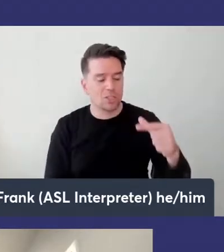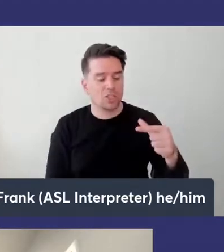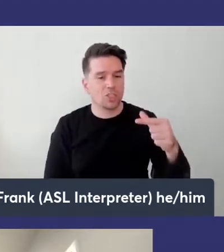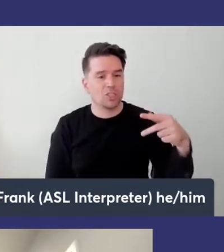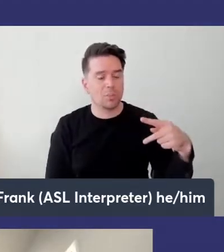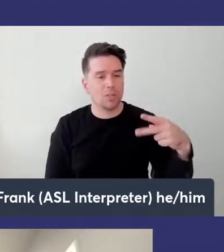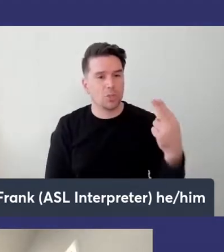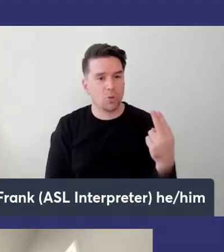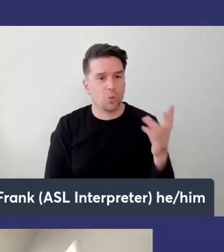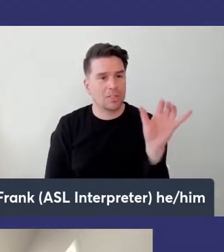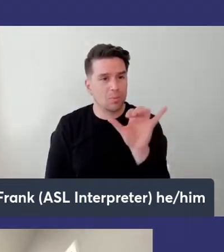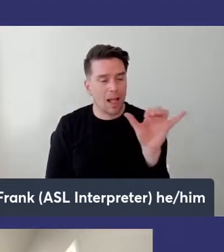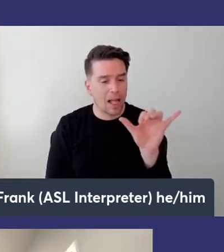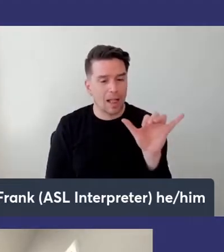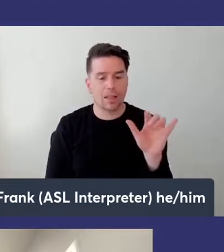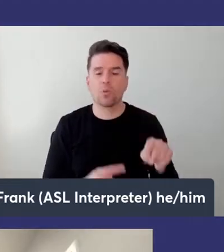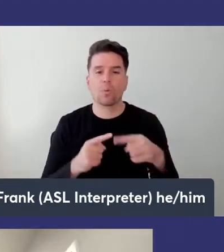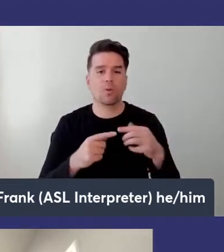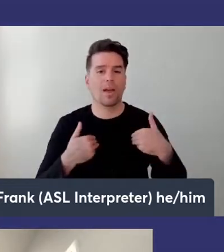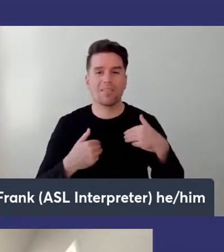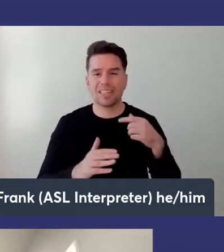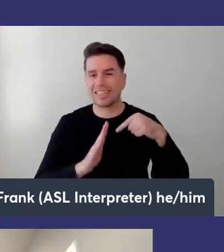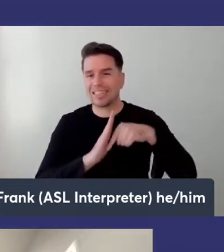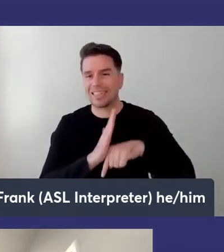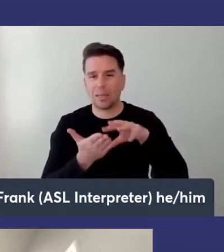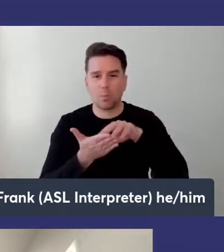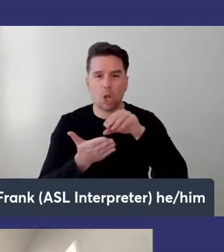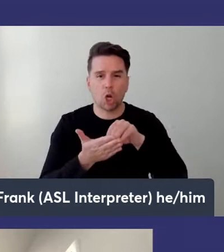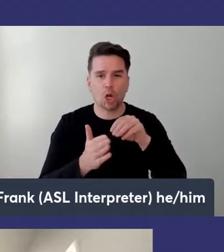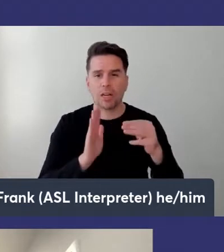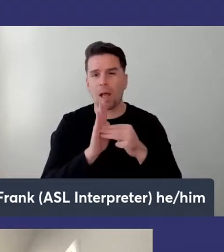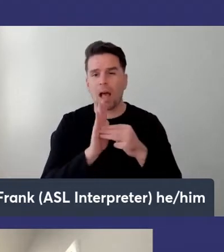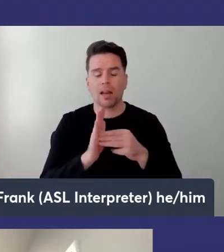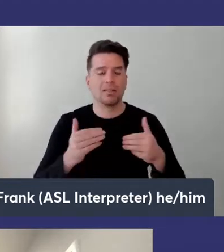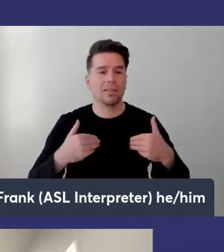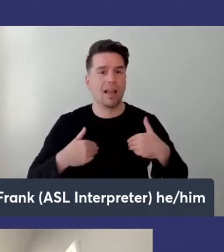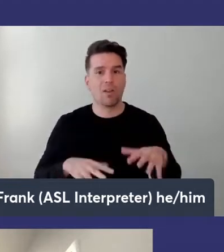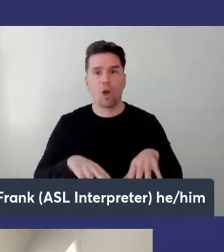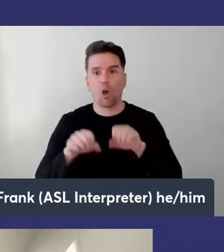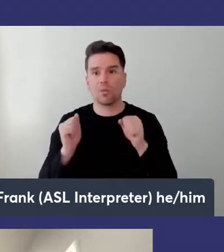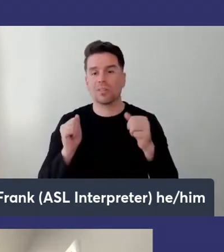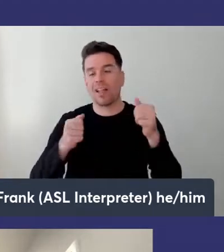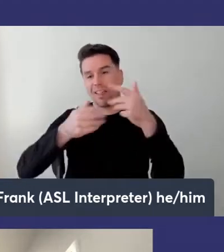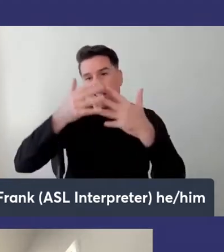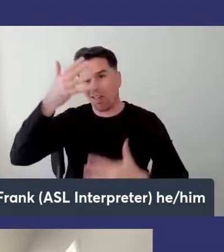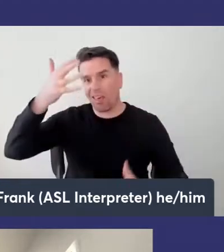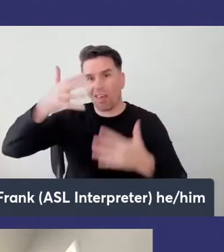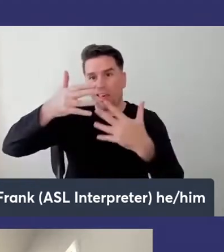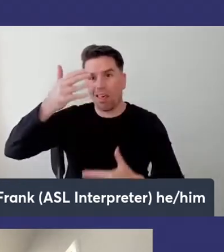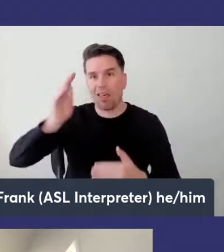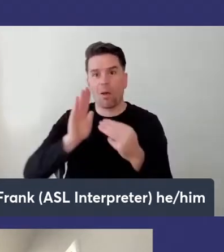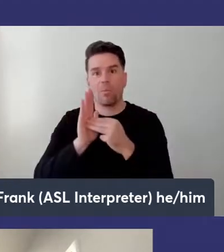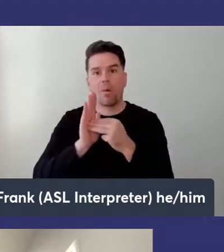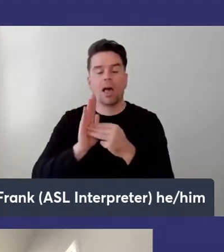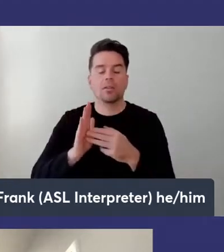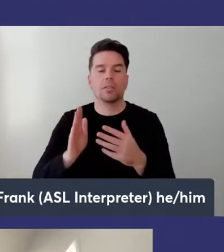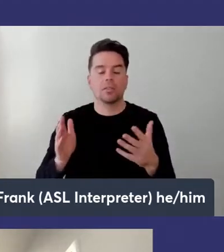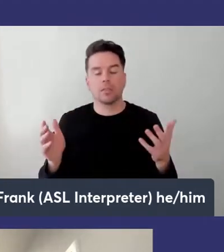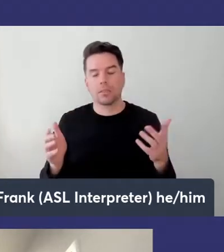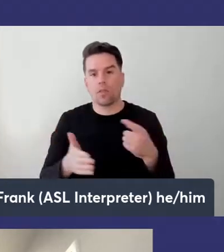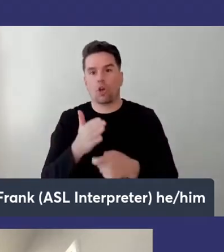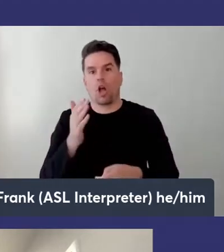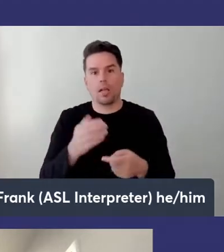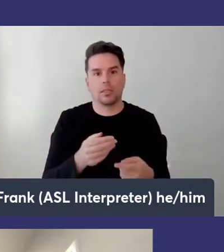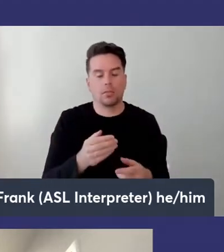these deep learning models and want to kind of host thousands of models, like cost can just add up, right? Like, so yeah, I mean, it